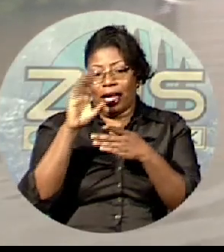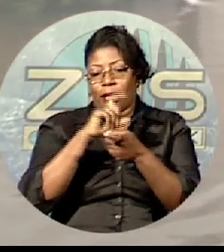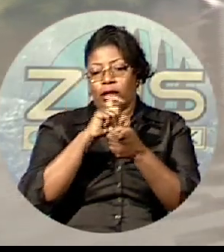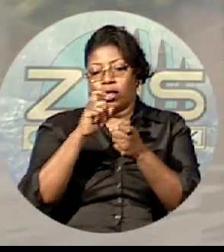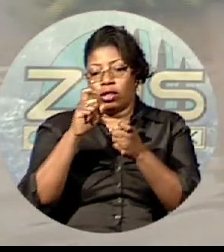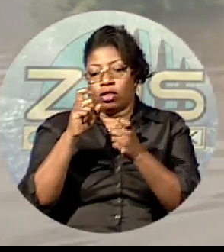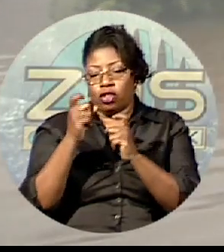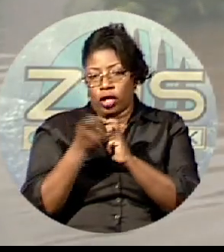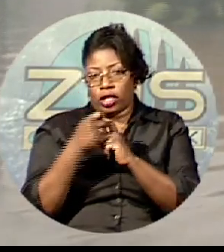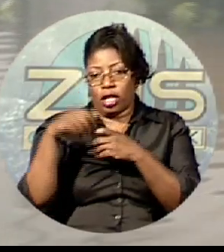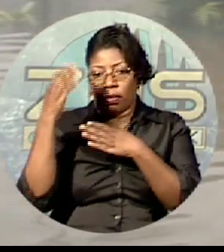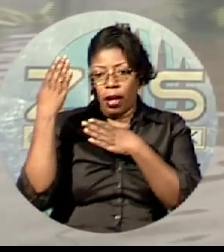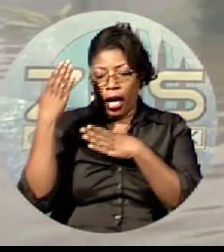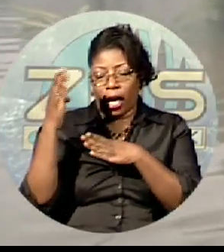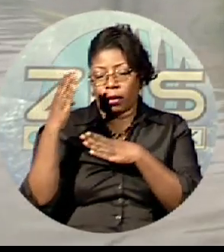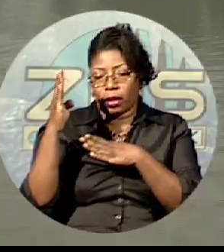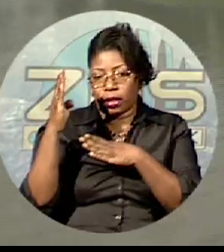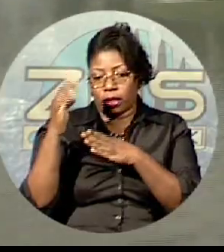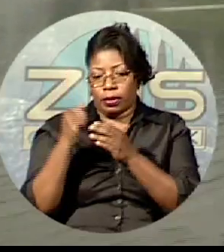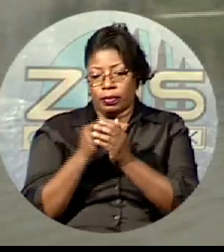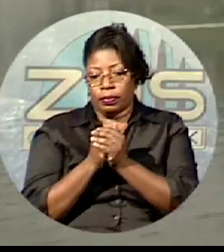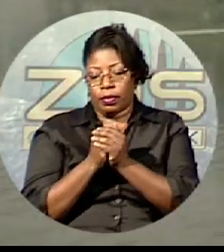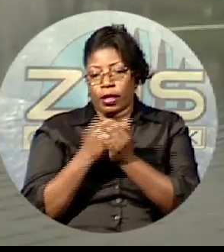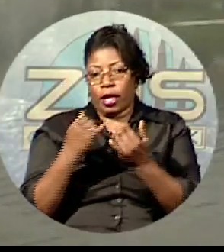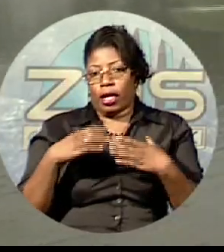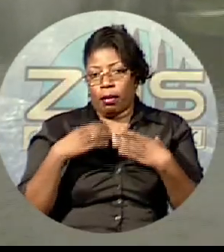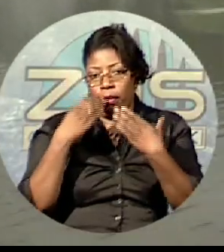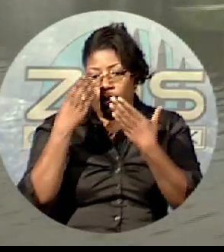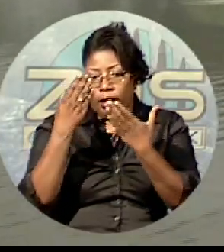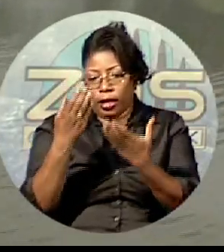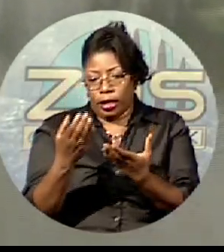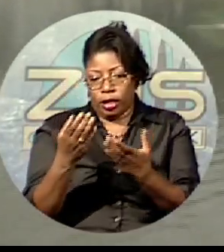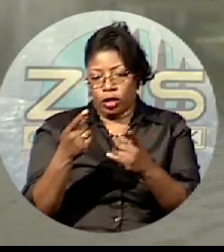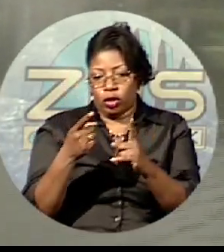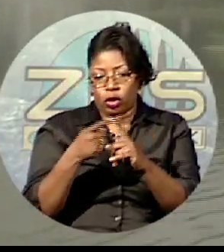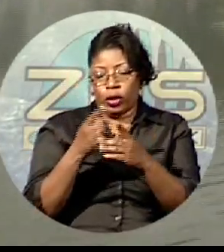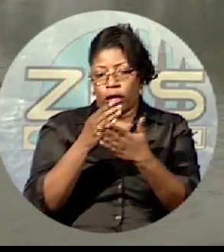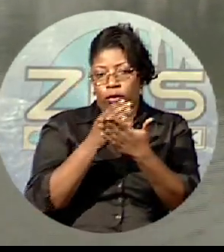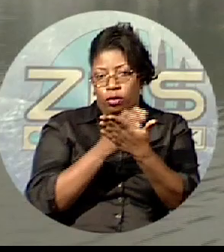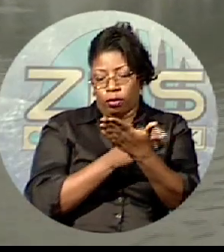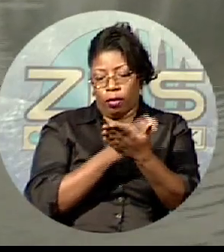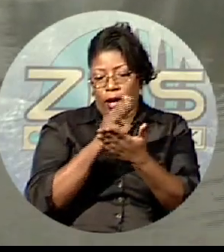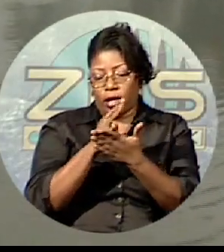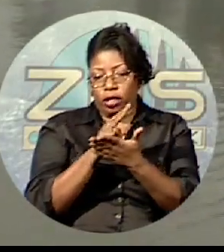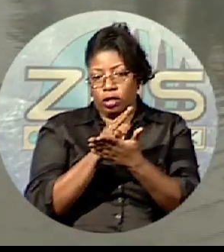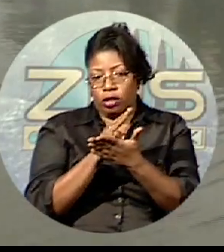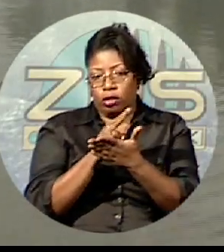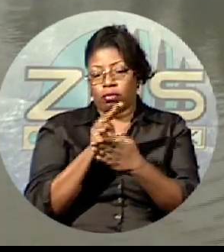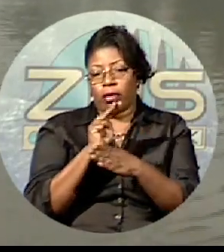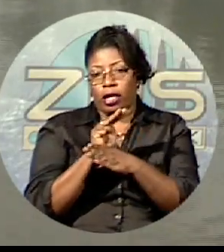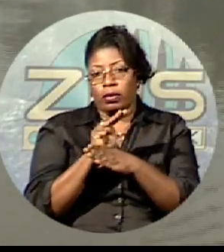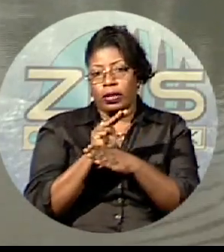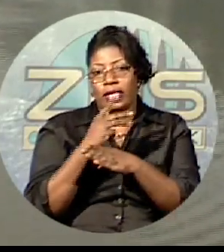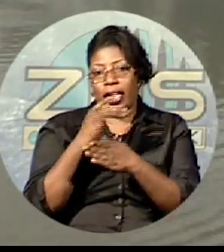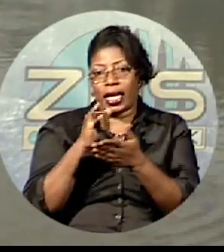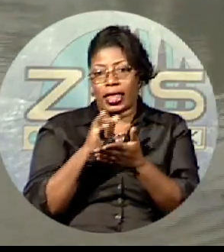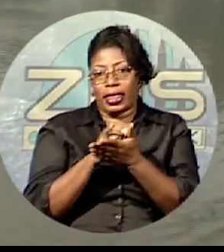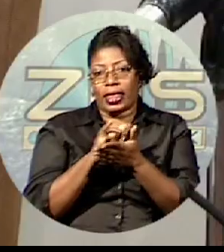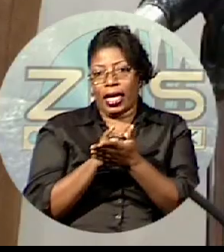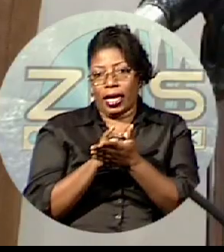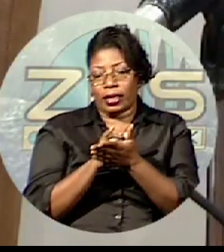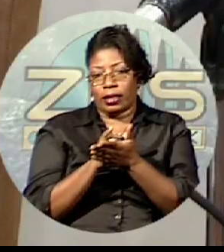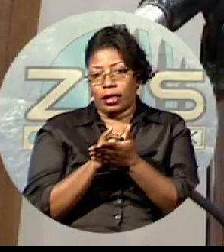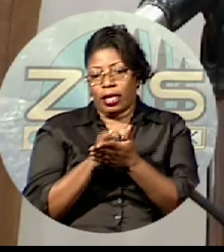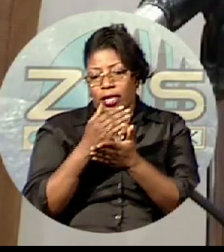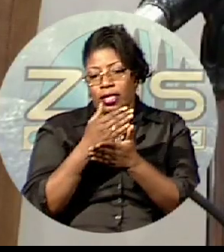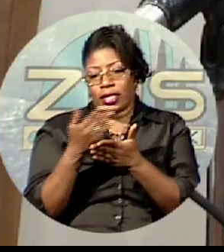be understated nor overlooked. Committed to fiscal responsibility and prudent management of finances, he notes there is still a silver lining.